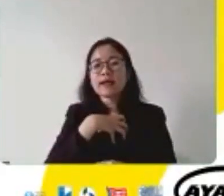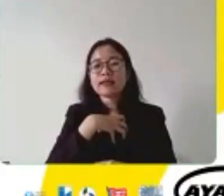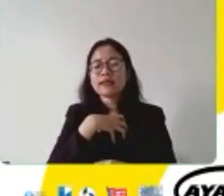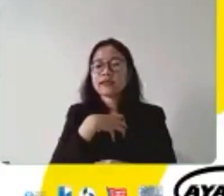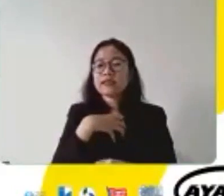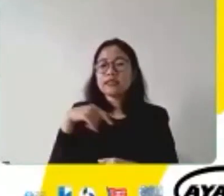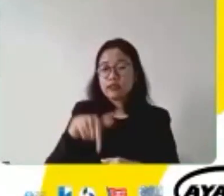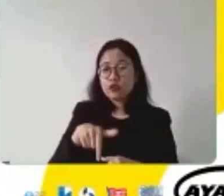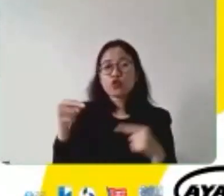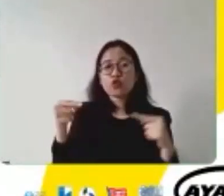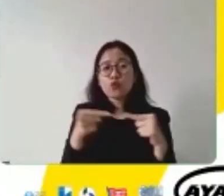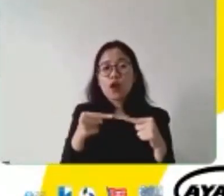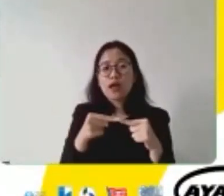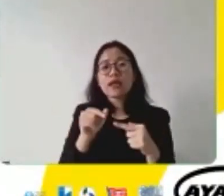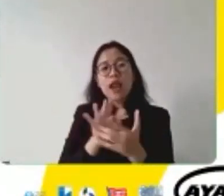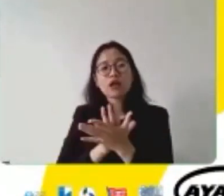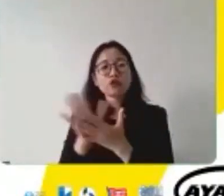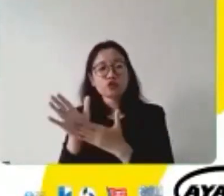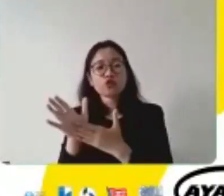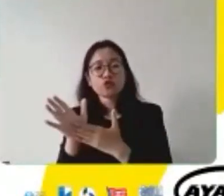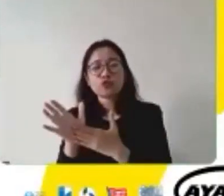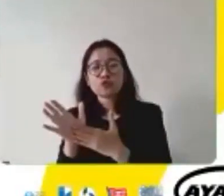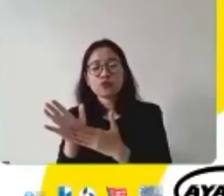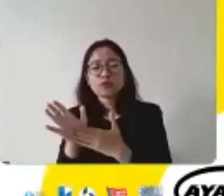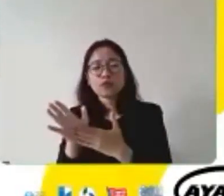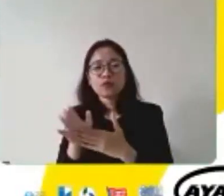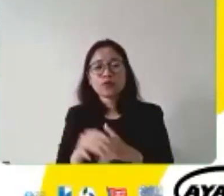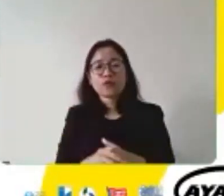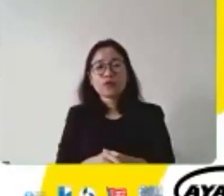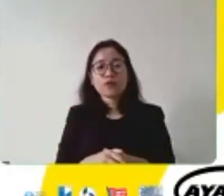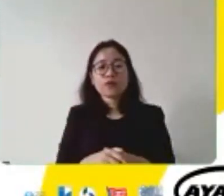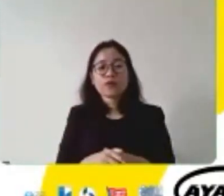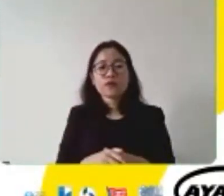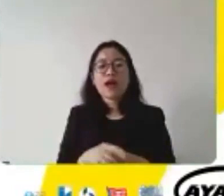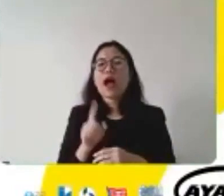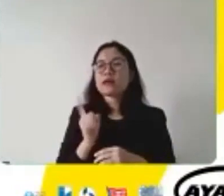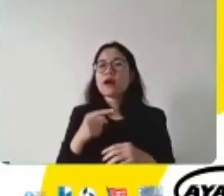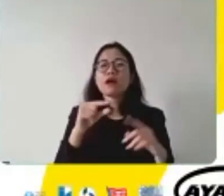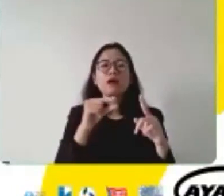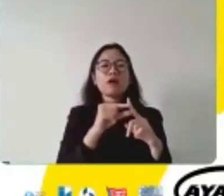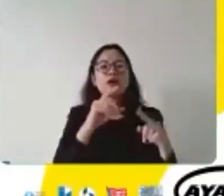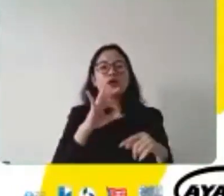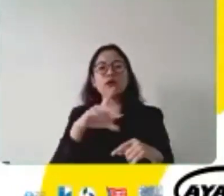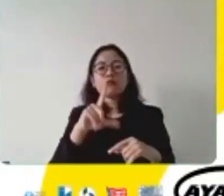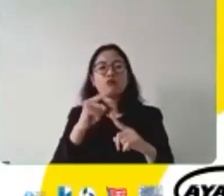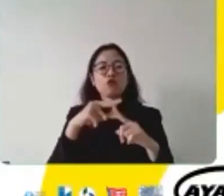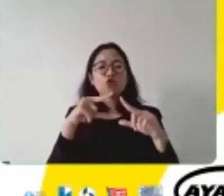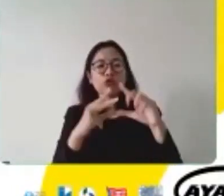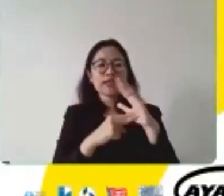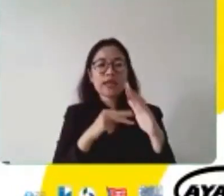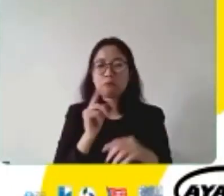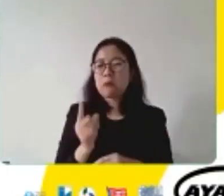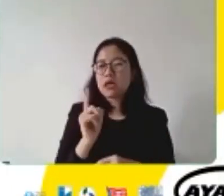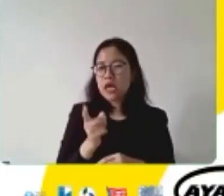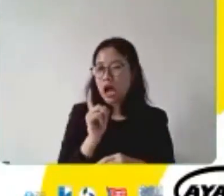health damaging pollutants. And also, I think having more acknowledgement that climate change's greatest